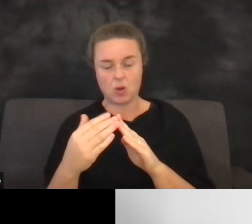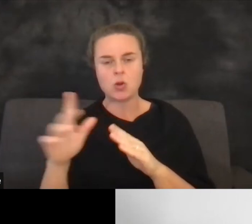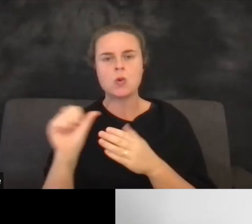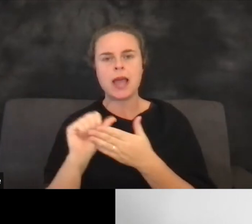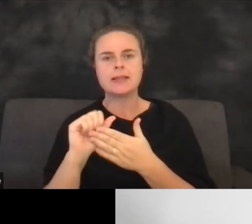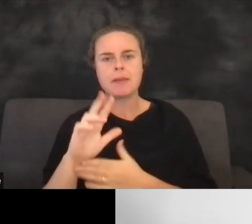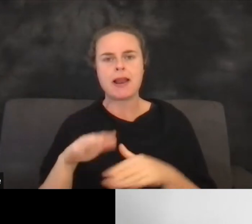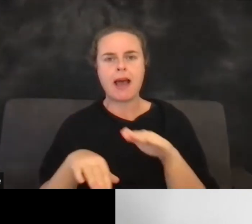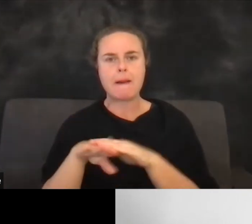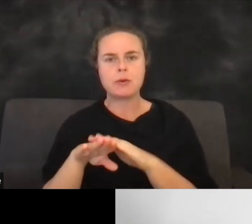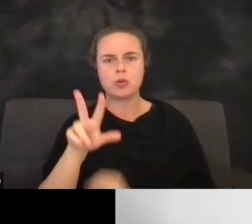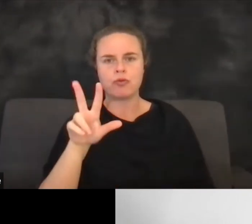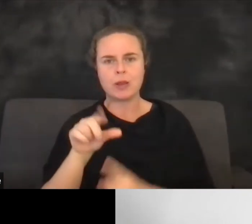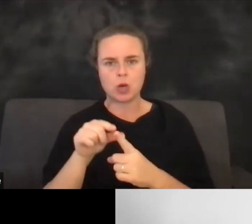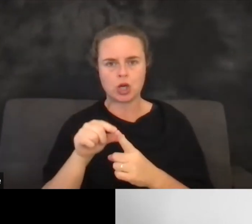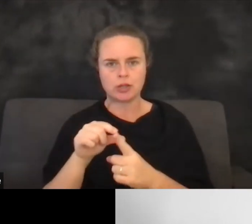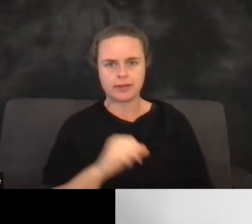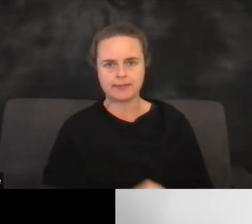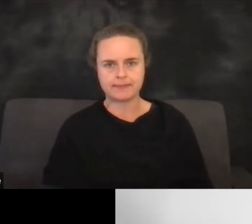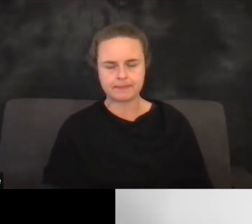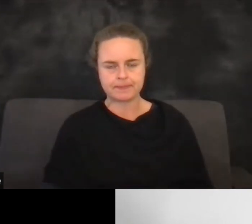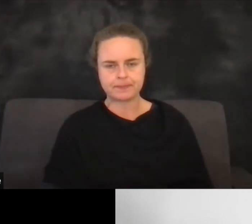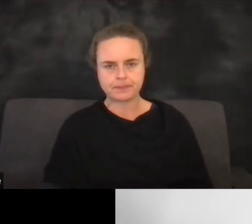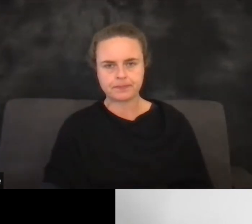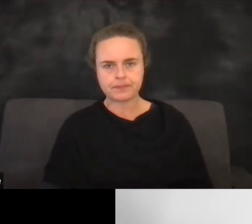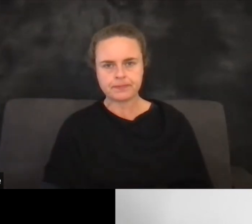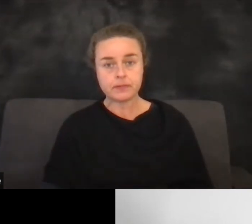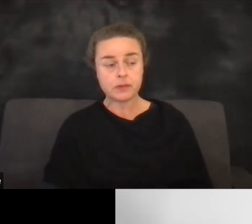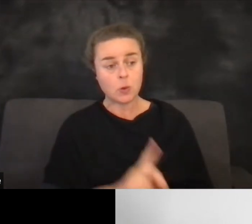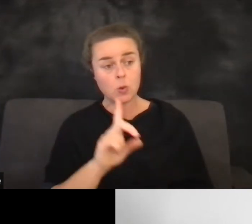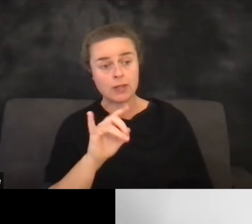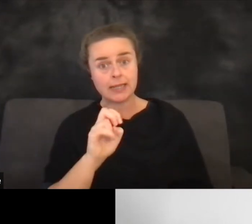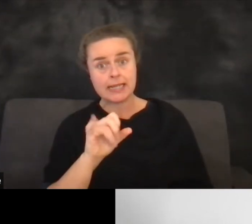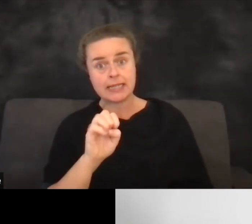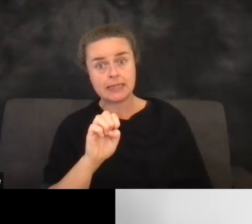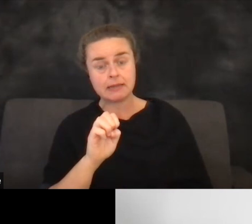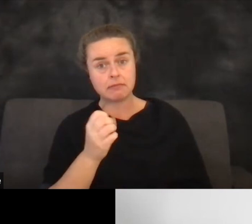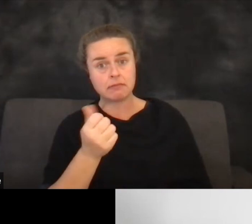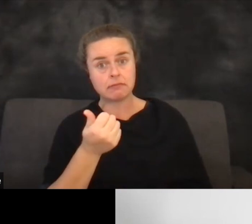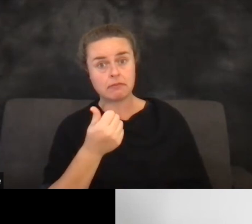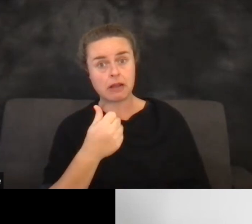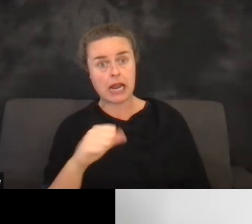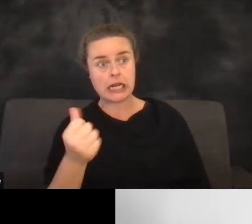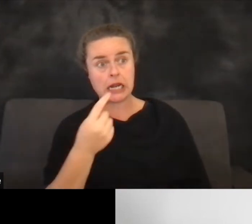While people are looking at that, Denise, are there other announcements that you want to pull up? Because it looks like the poll is a little quiet right now.